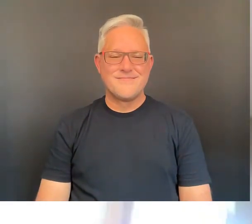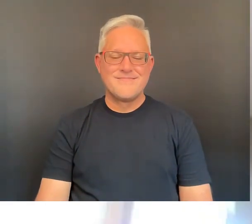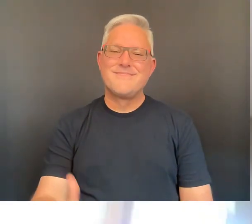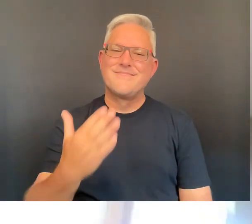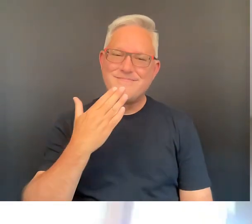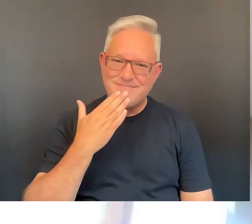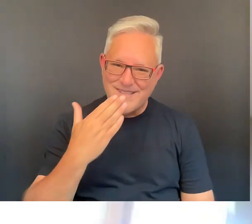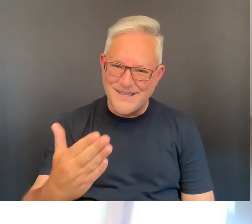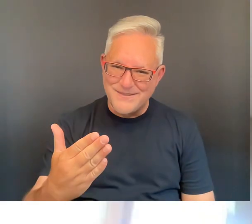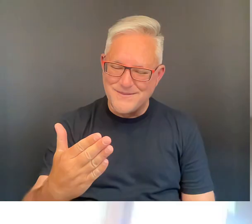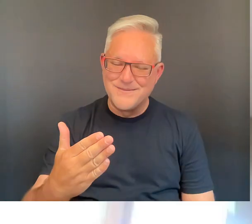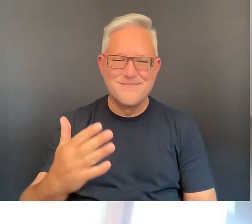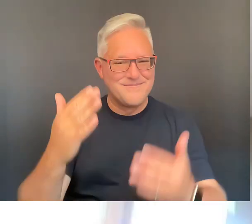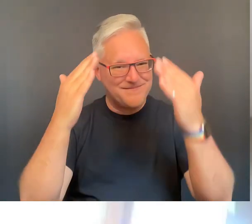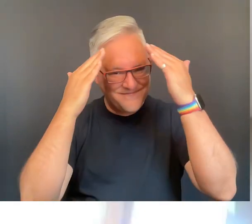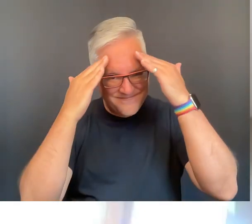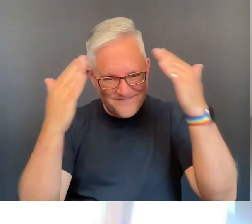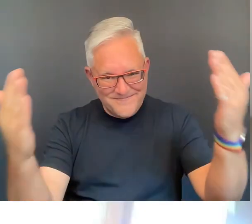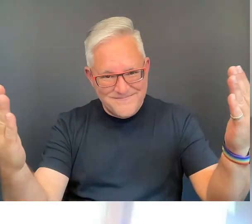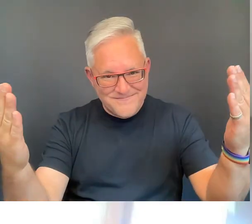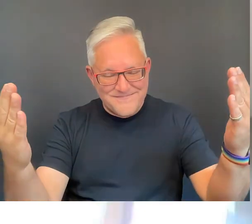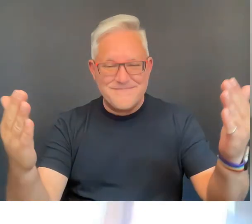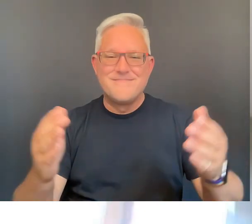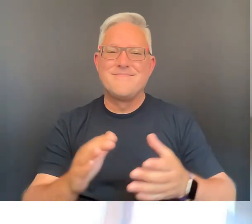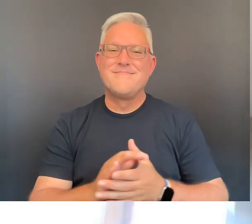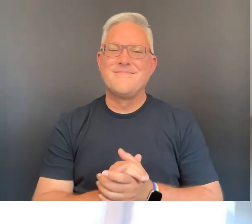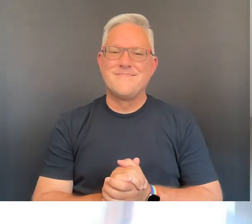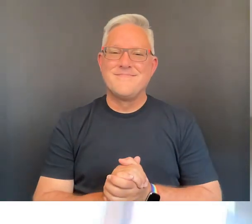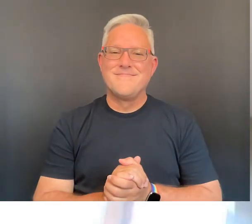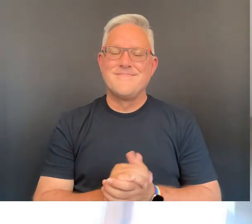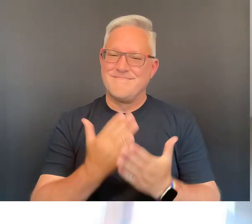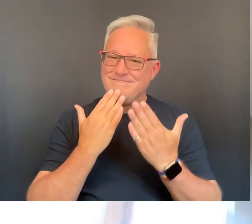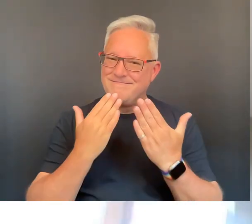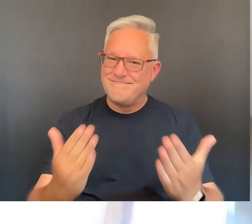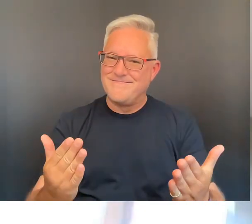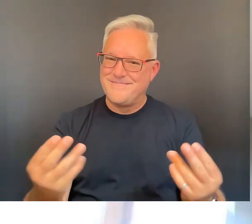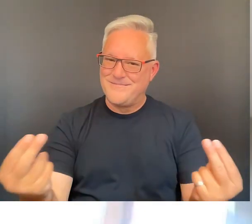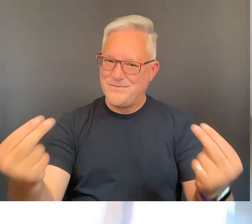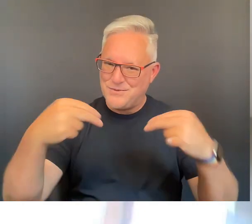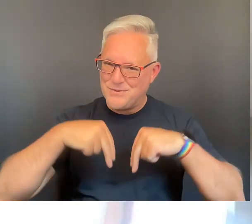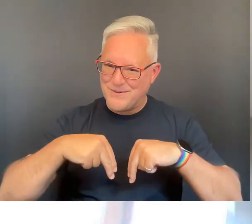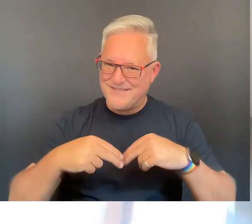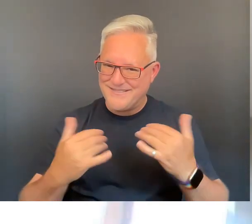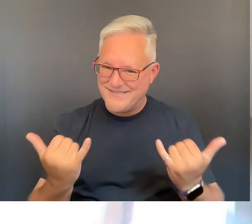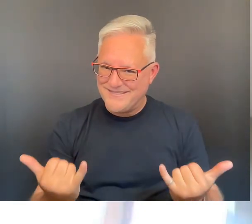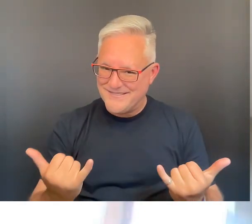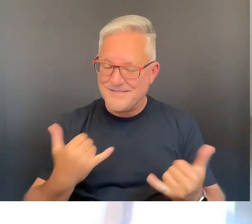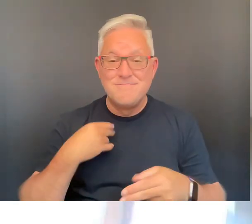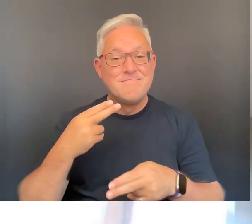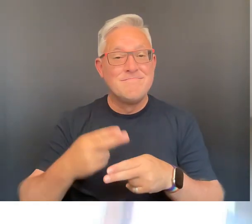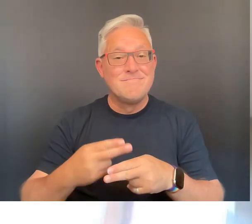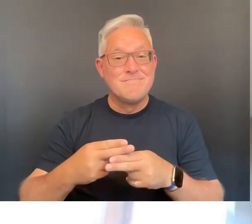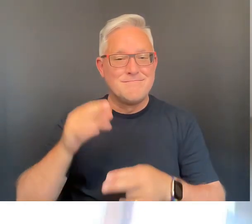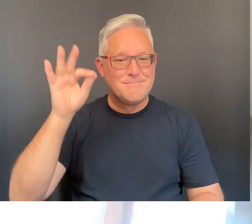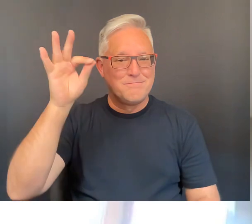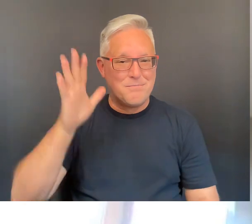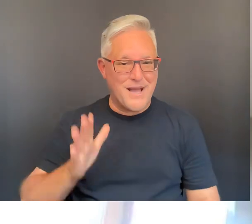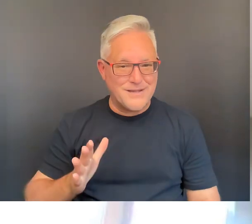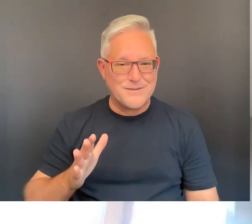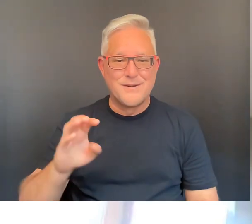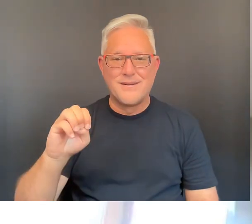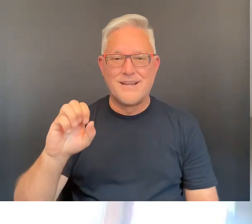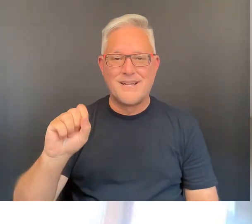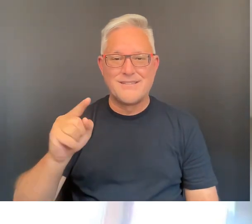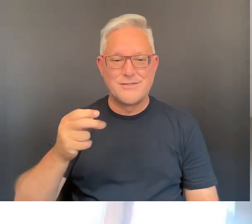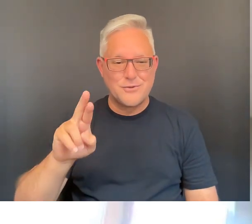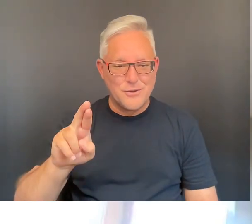Thank you, Pastor Jen. Hello, everyone. Thanks for joining us. And my name is